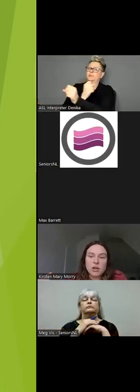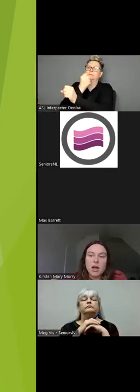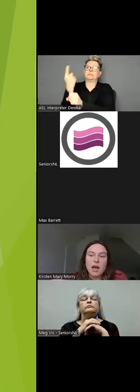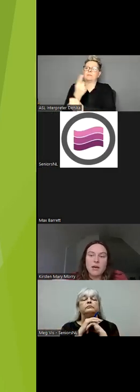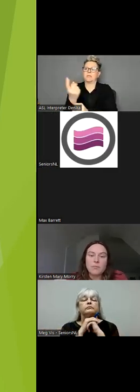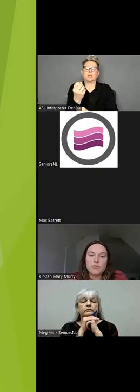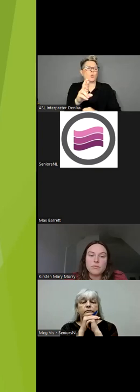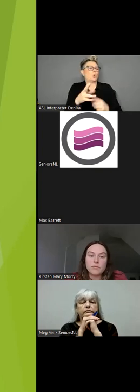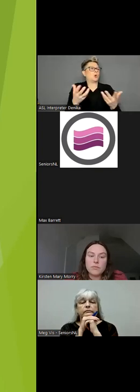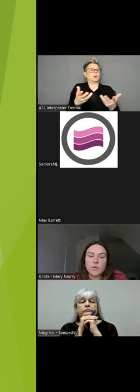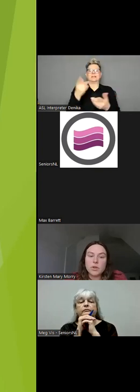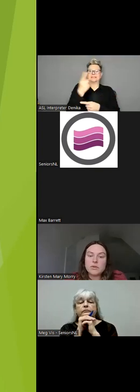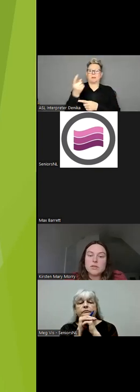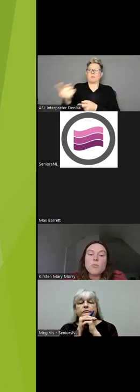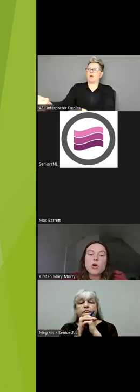change.